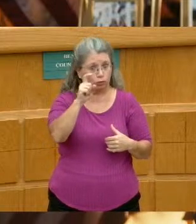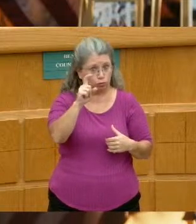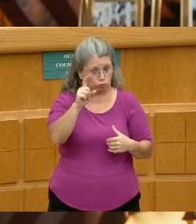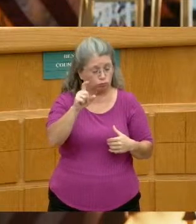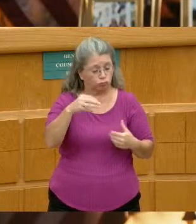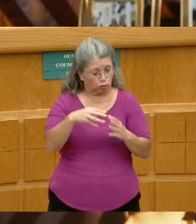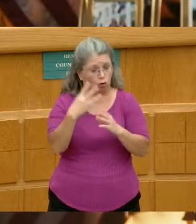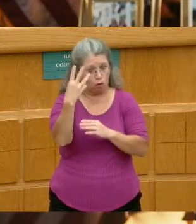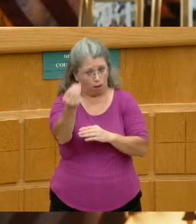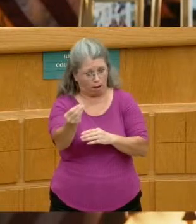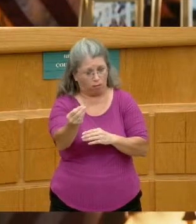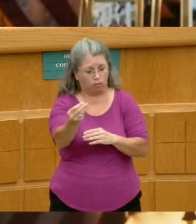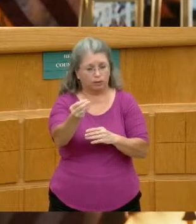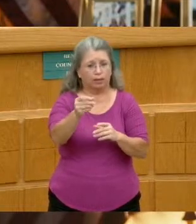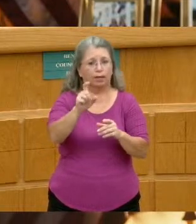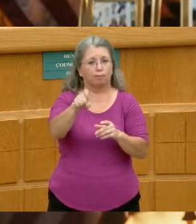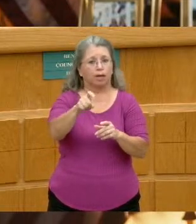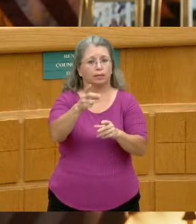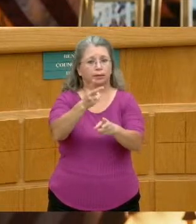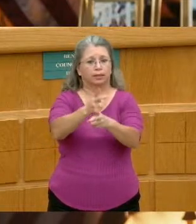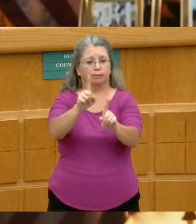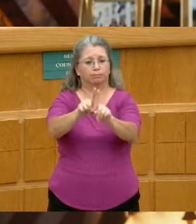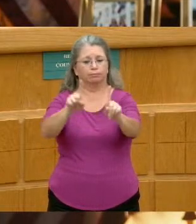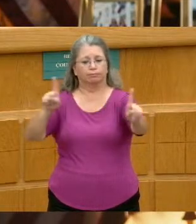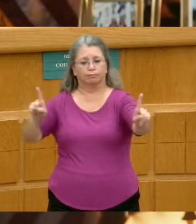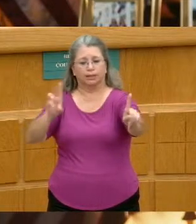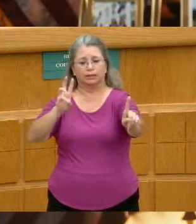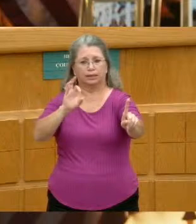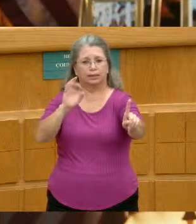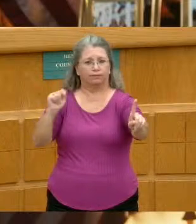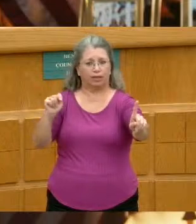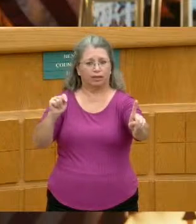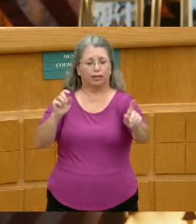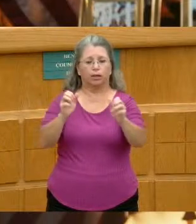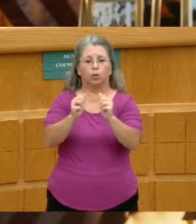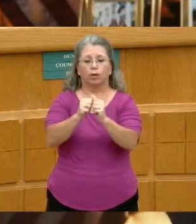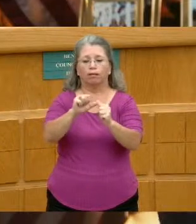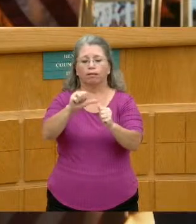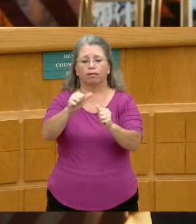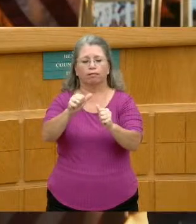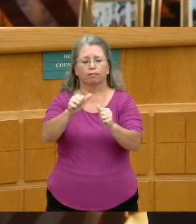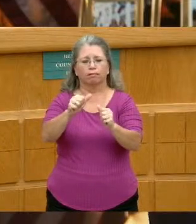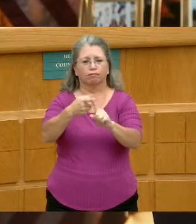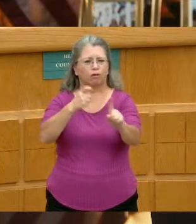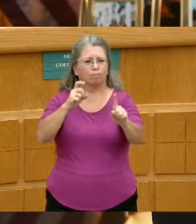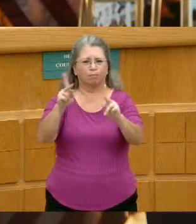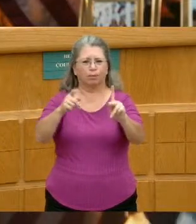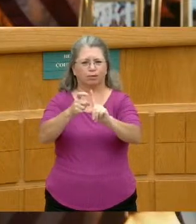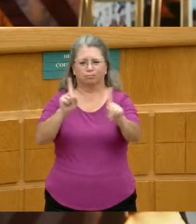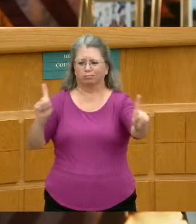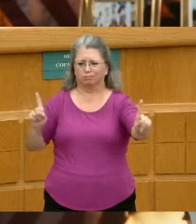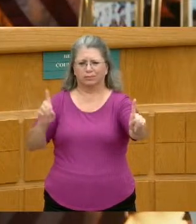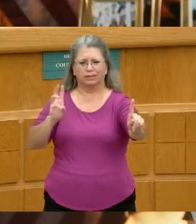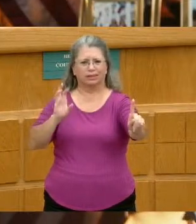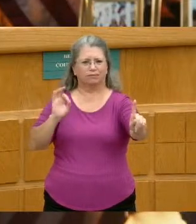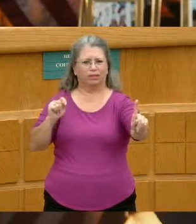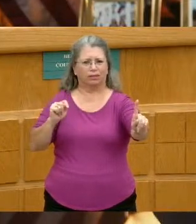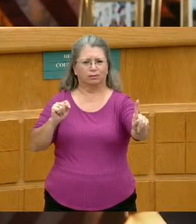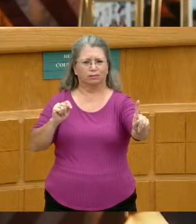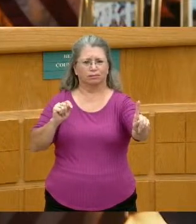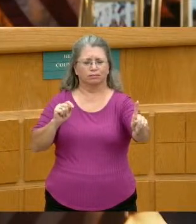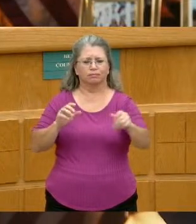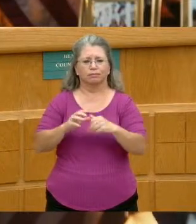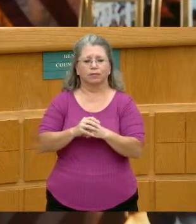that you are not traveling with. But of course, one of the best ways to keep businesses open